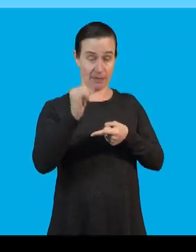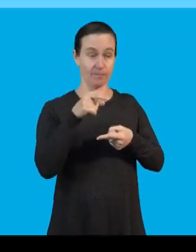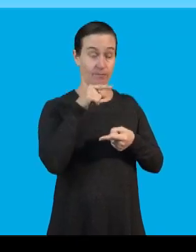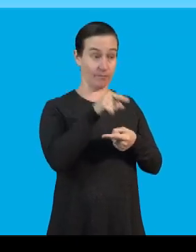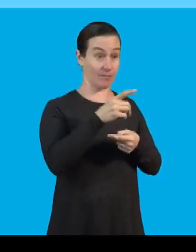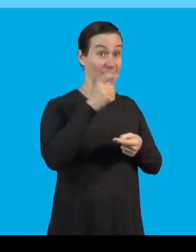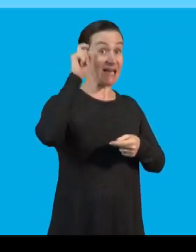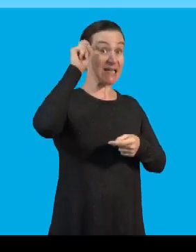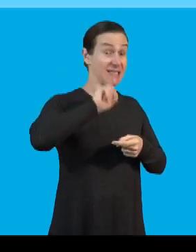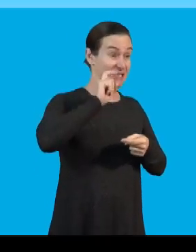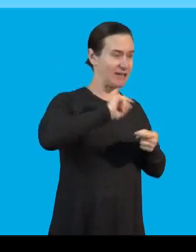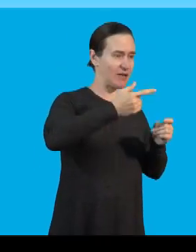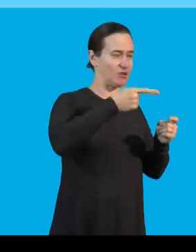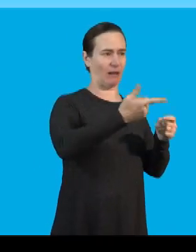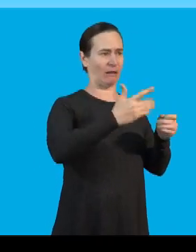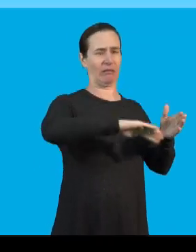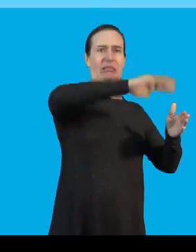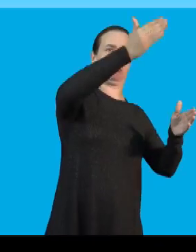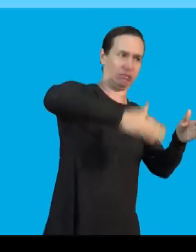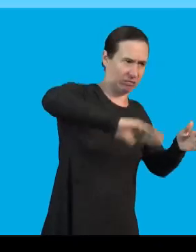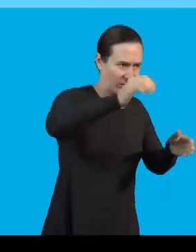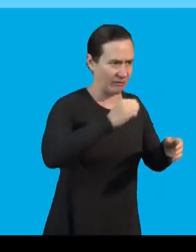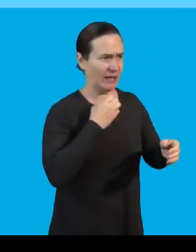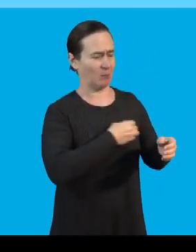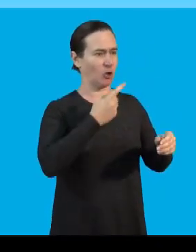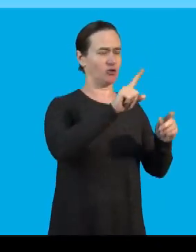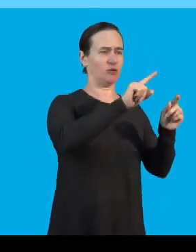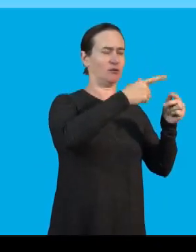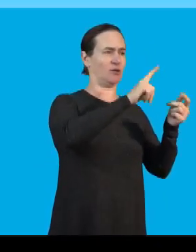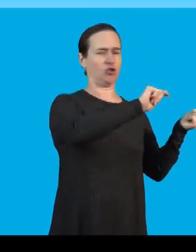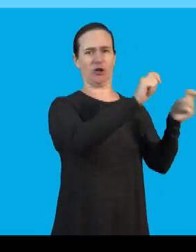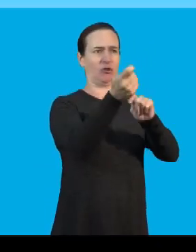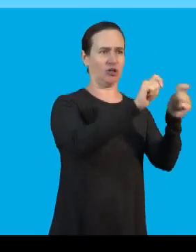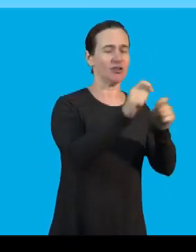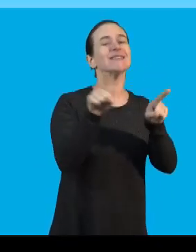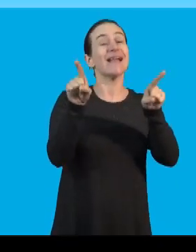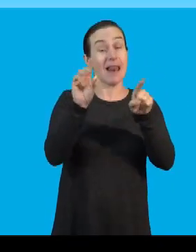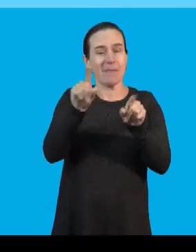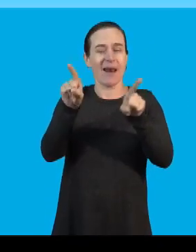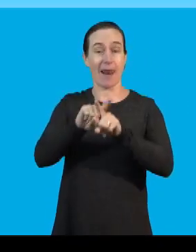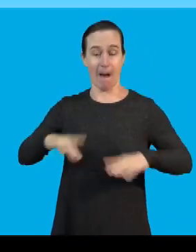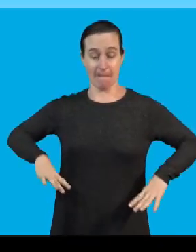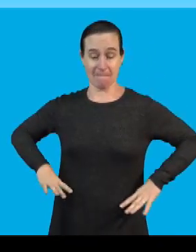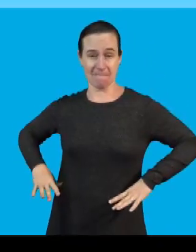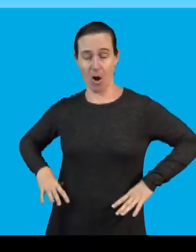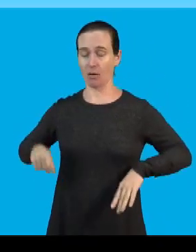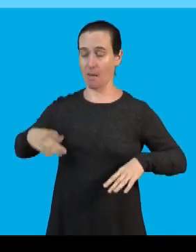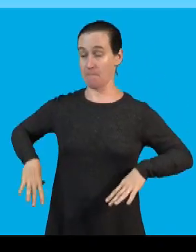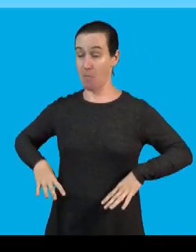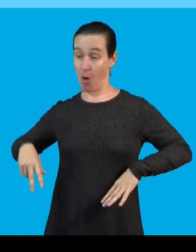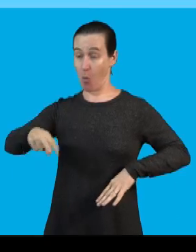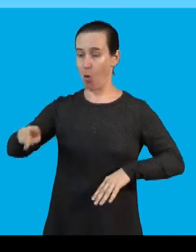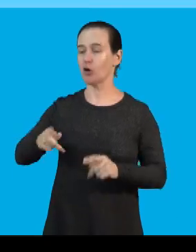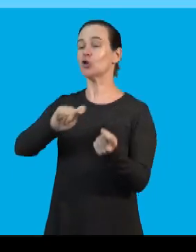is compared to a model's runway wardrobe. So if you look into your paragraph, you'll see